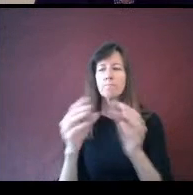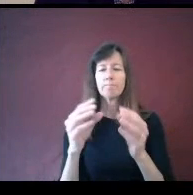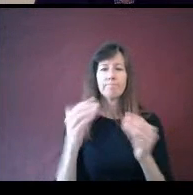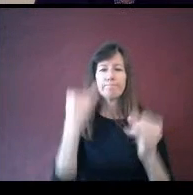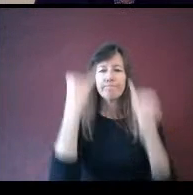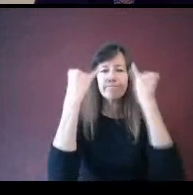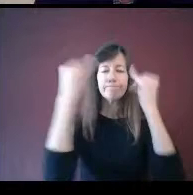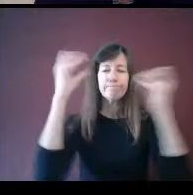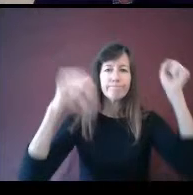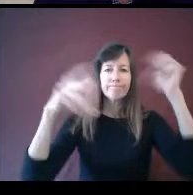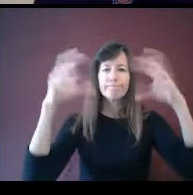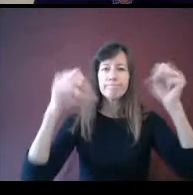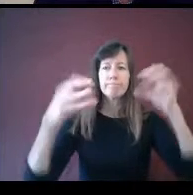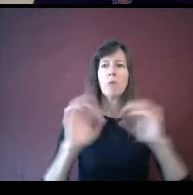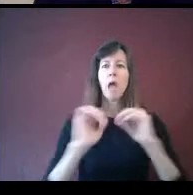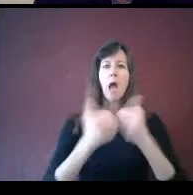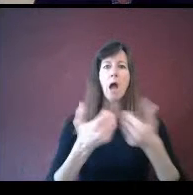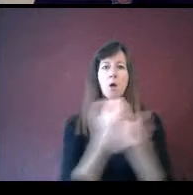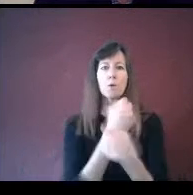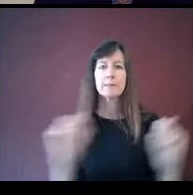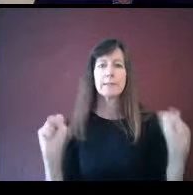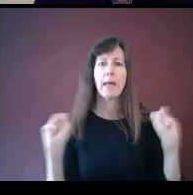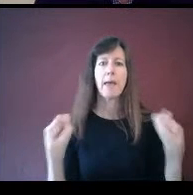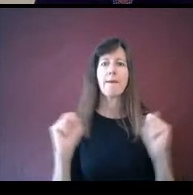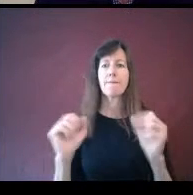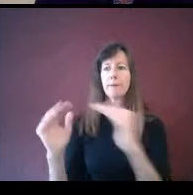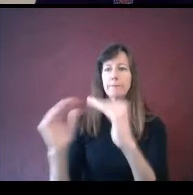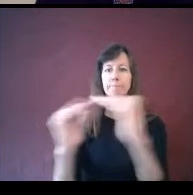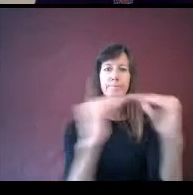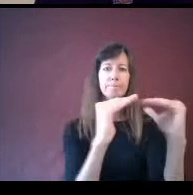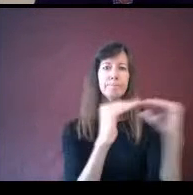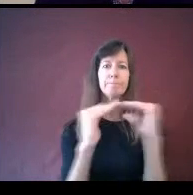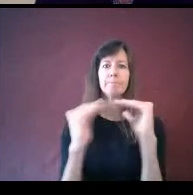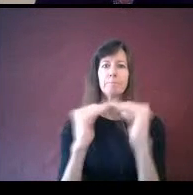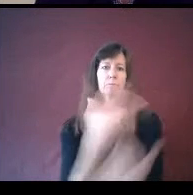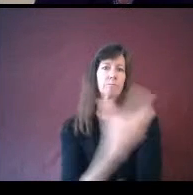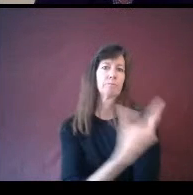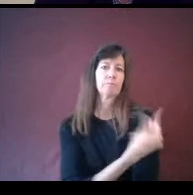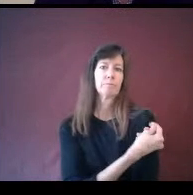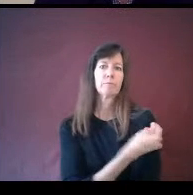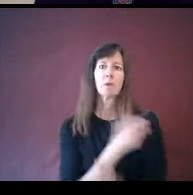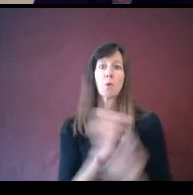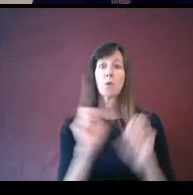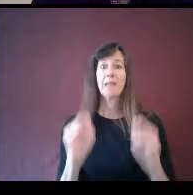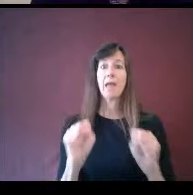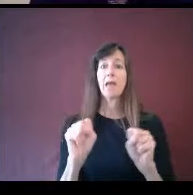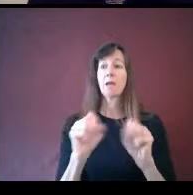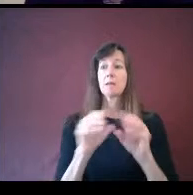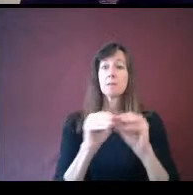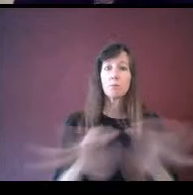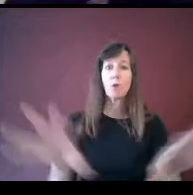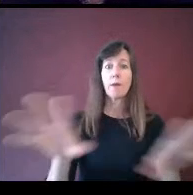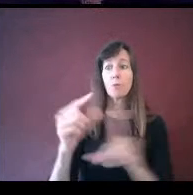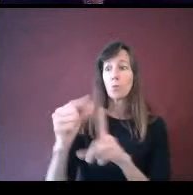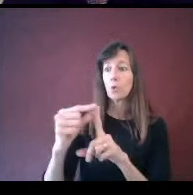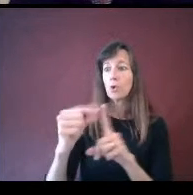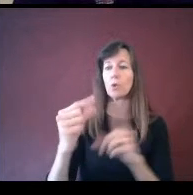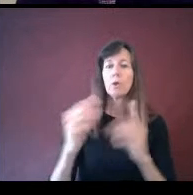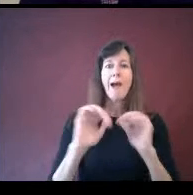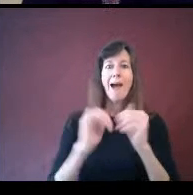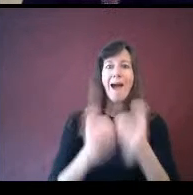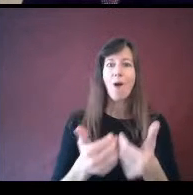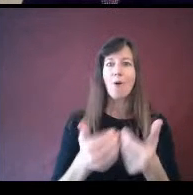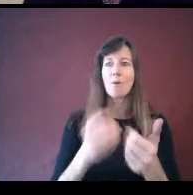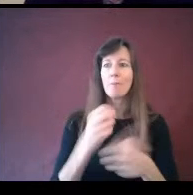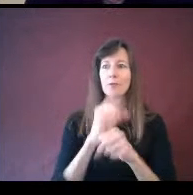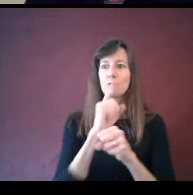make sure that everyone is vaccinated fairly, that we can get the word out, and that we can build trust in the vaccination itself and